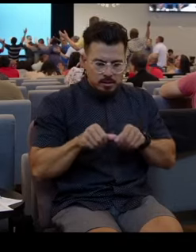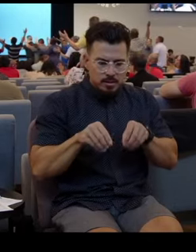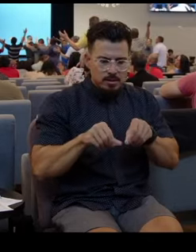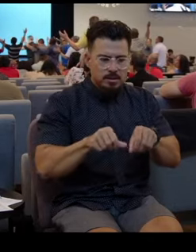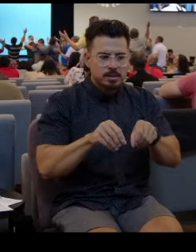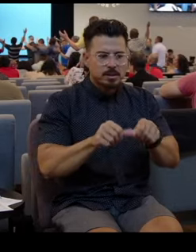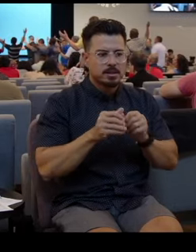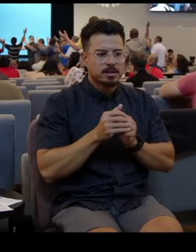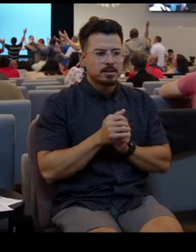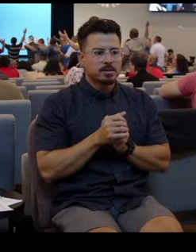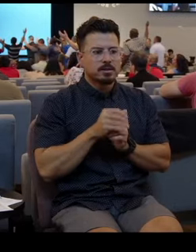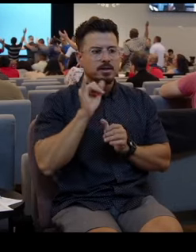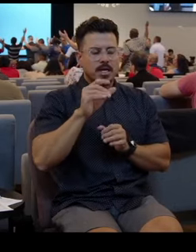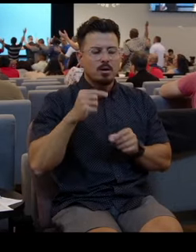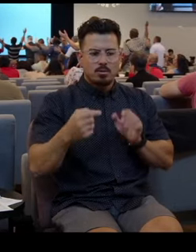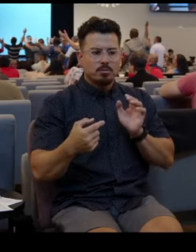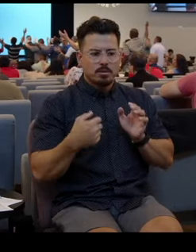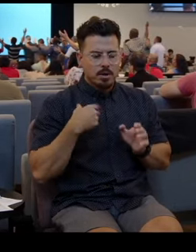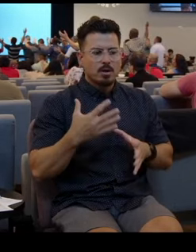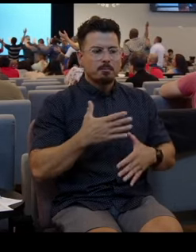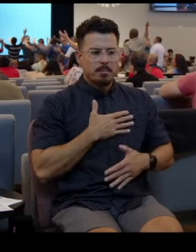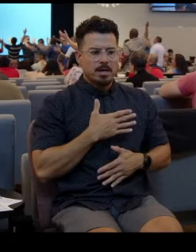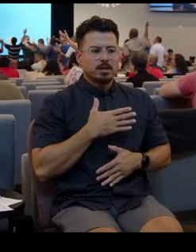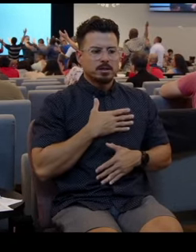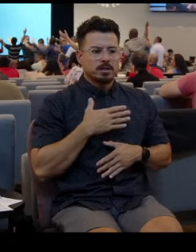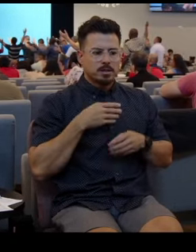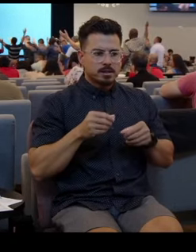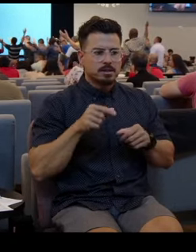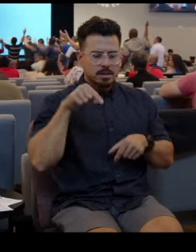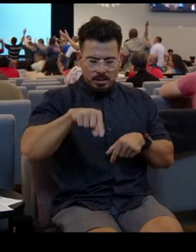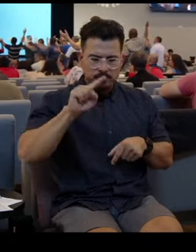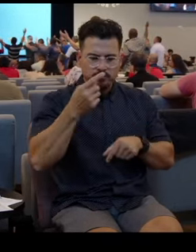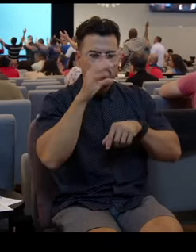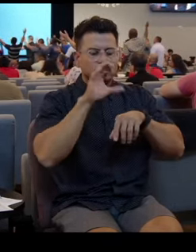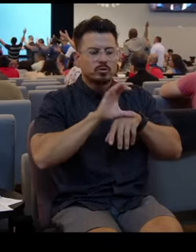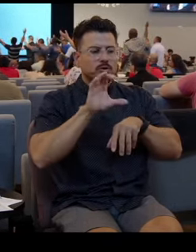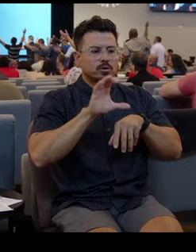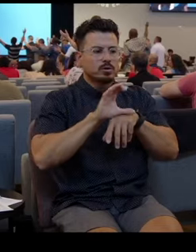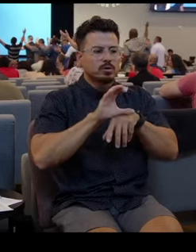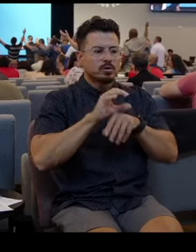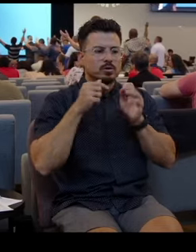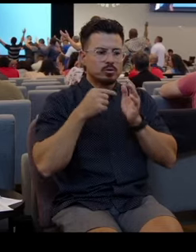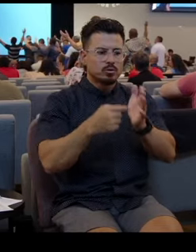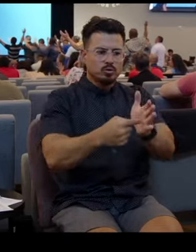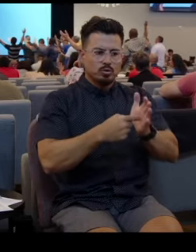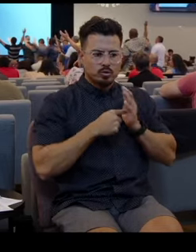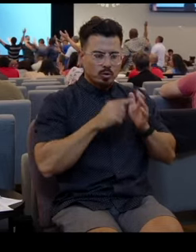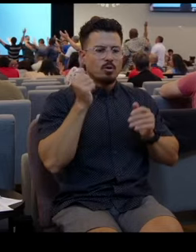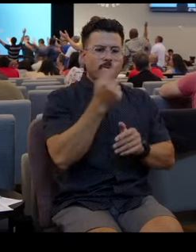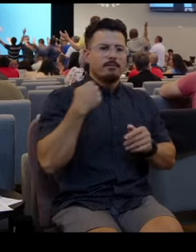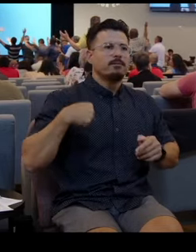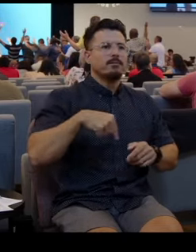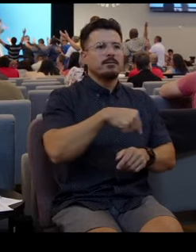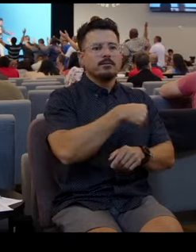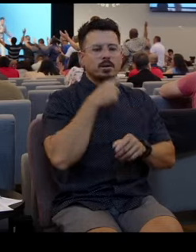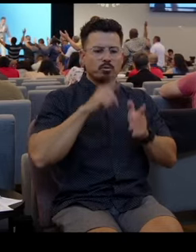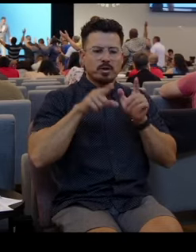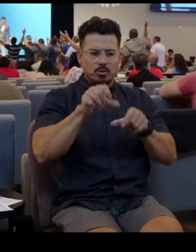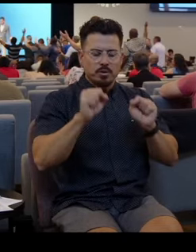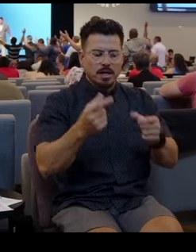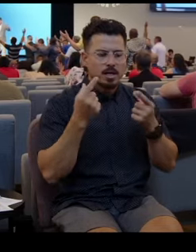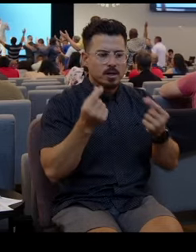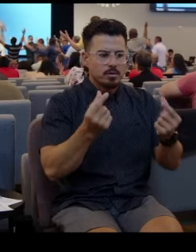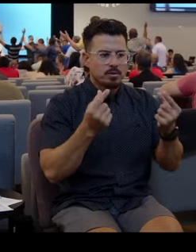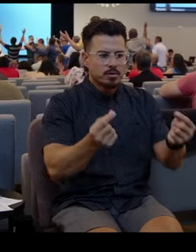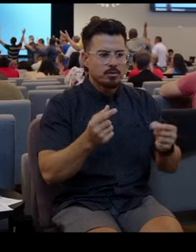that belong to us. This first church shows all of us what you can do